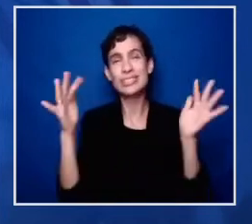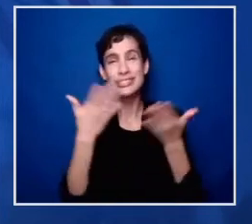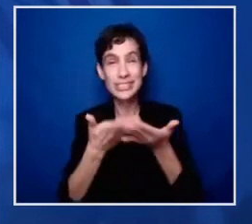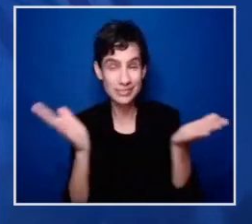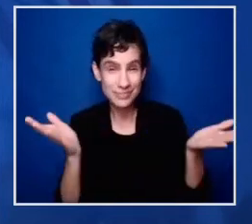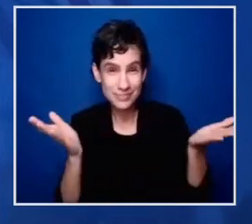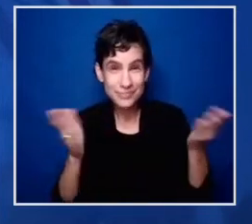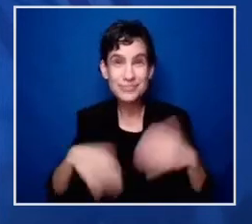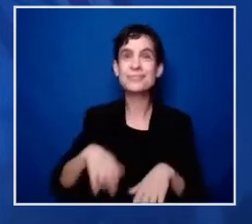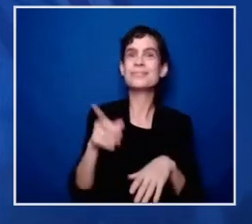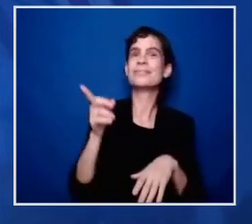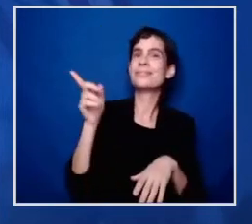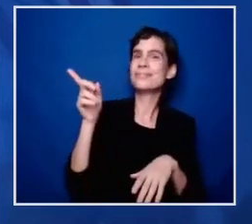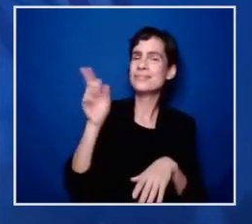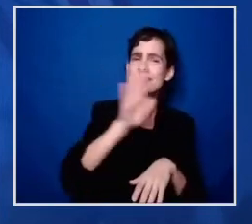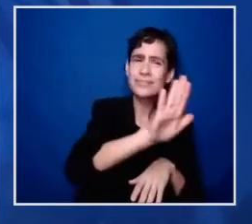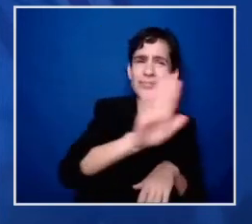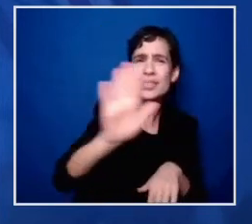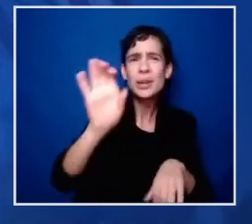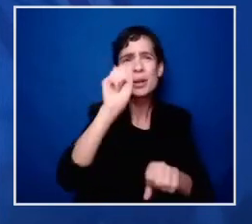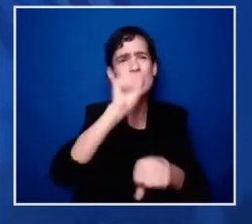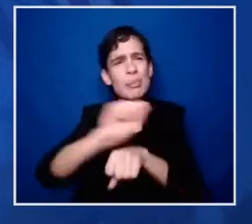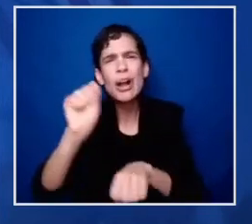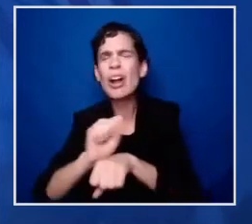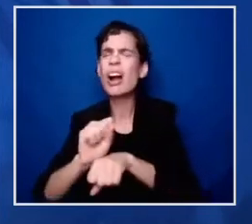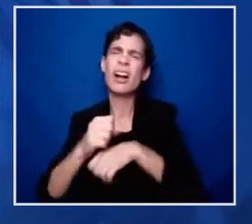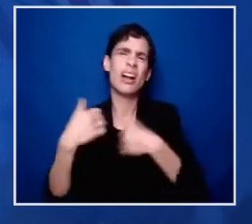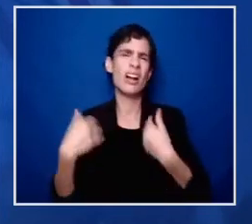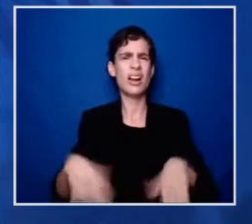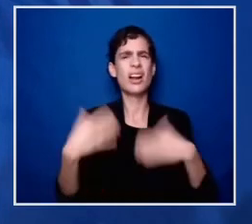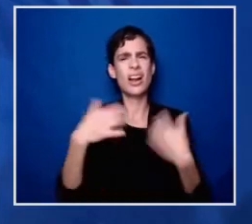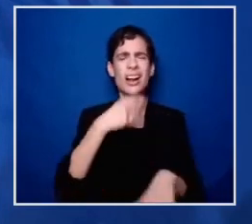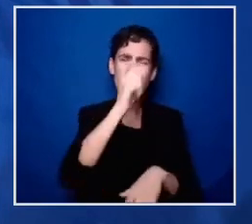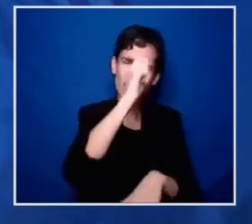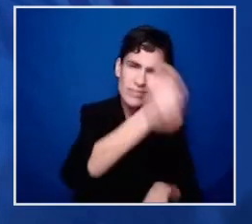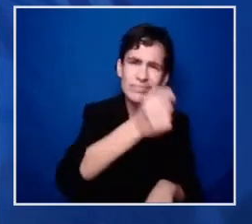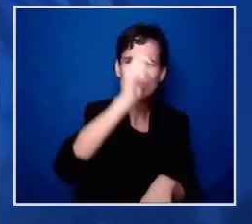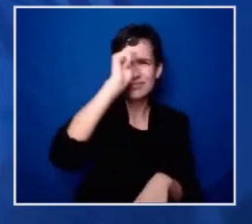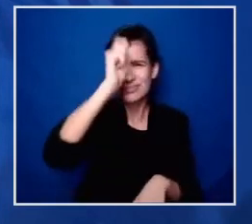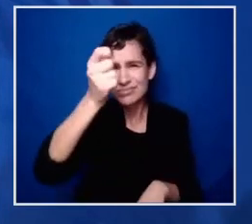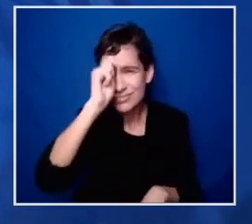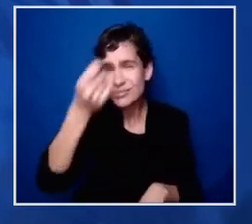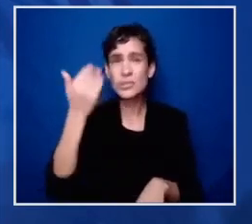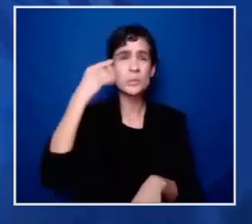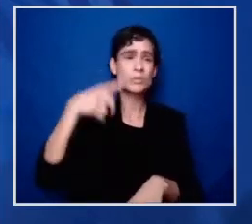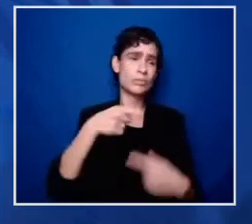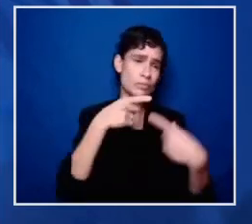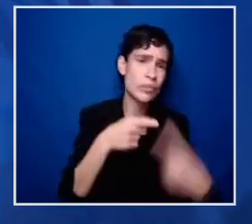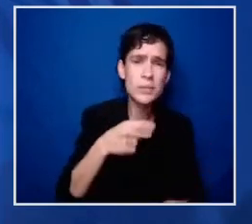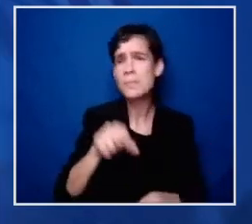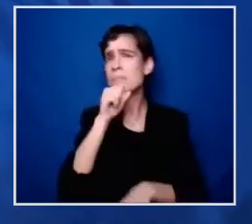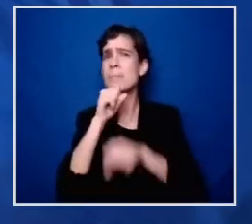the power of their ideals in a good way, the right way. And again, thank you, Sapo.